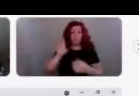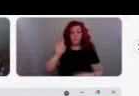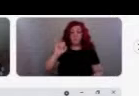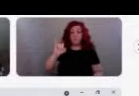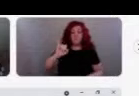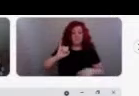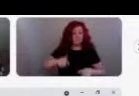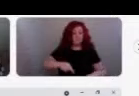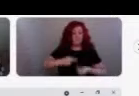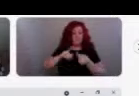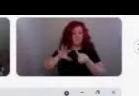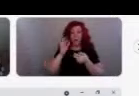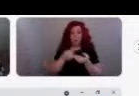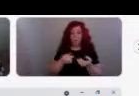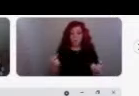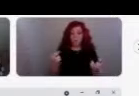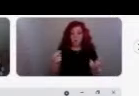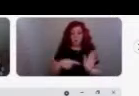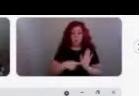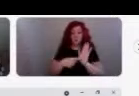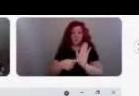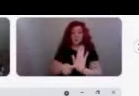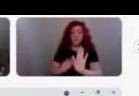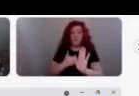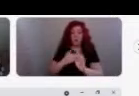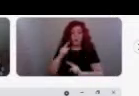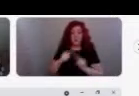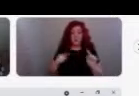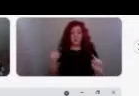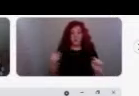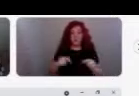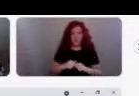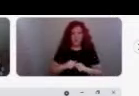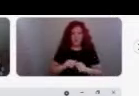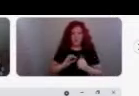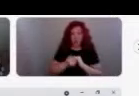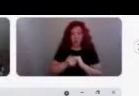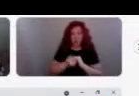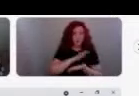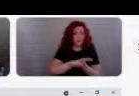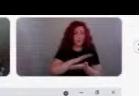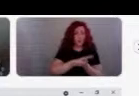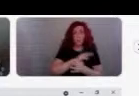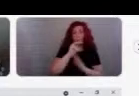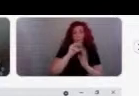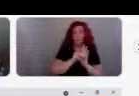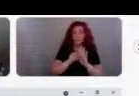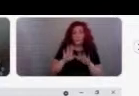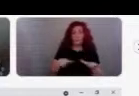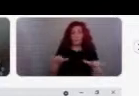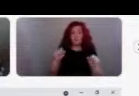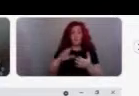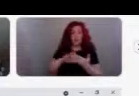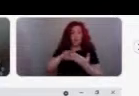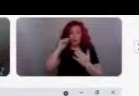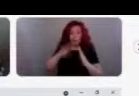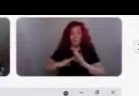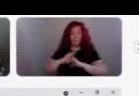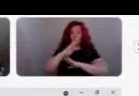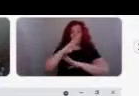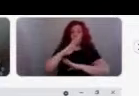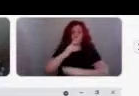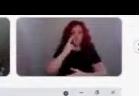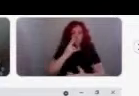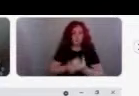resources that reflect our diversity such as school programs where children can learn to flourish in both of their home